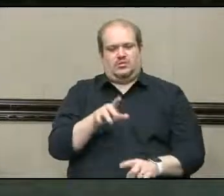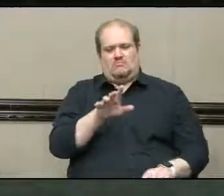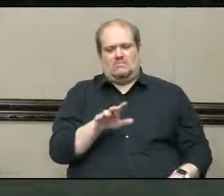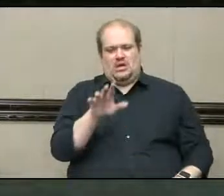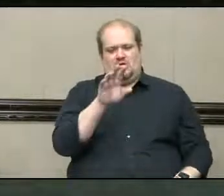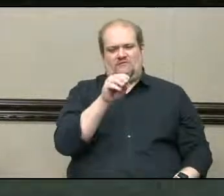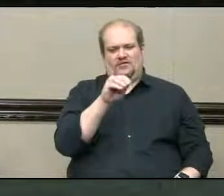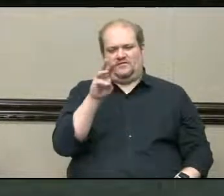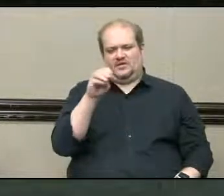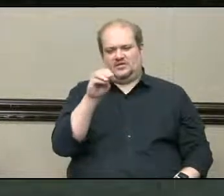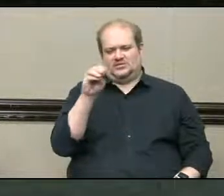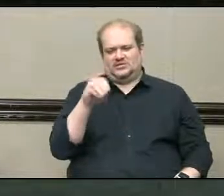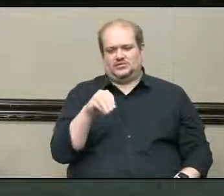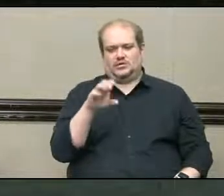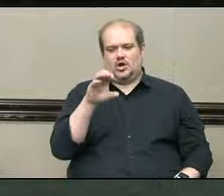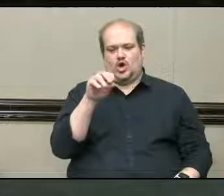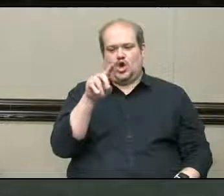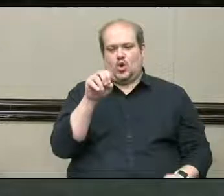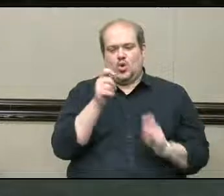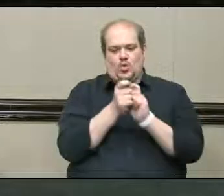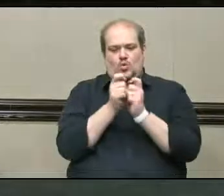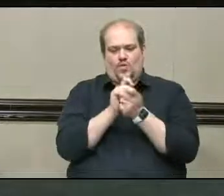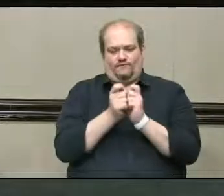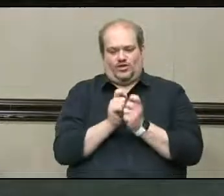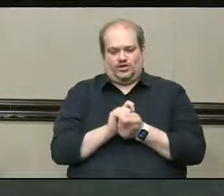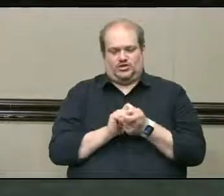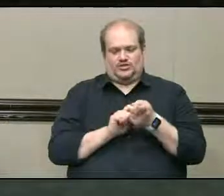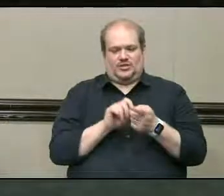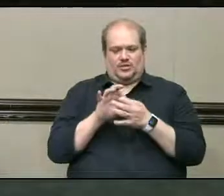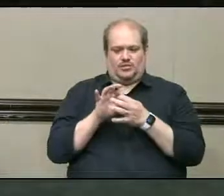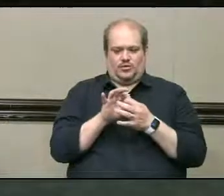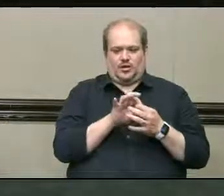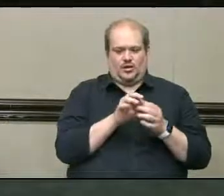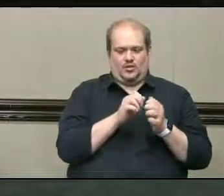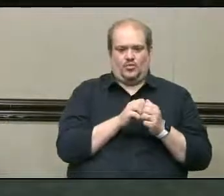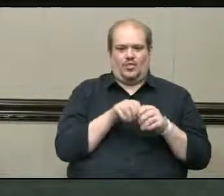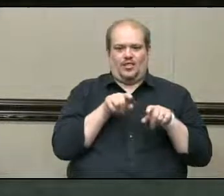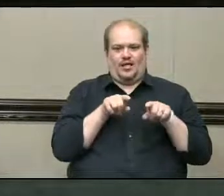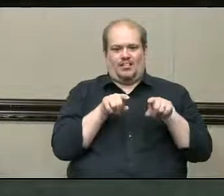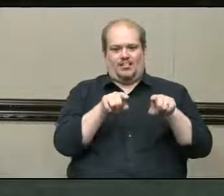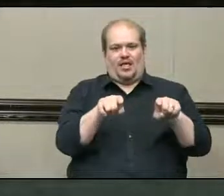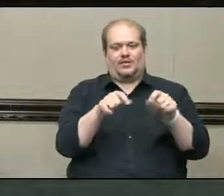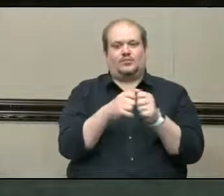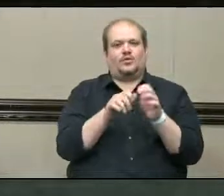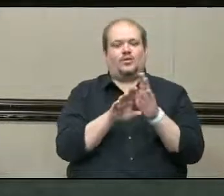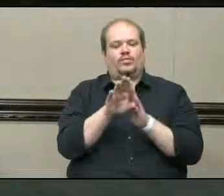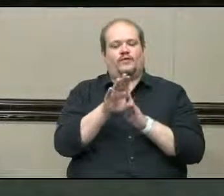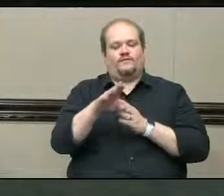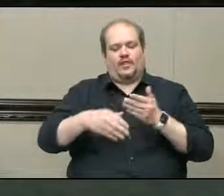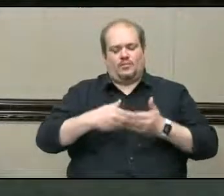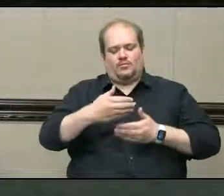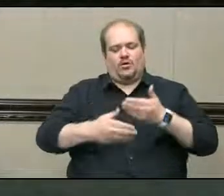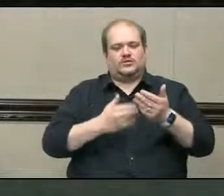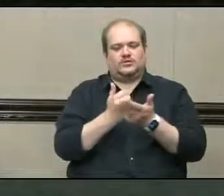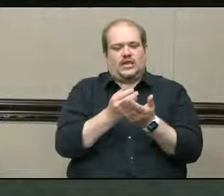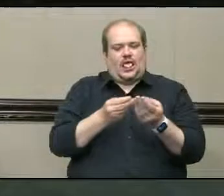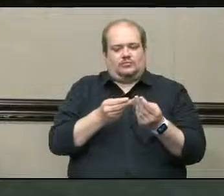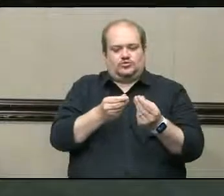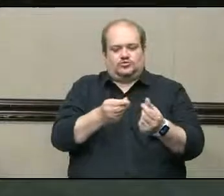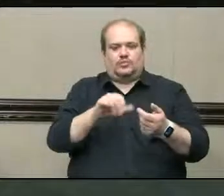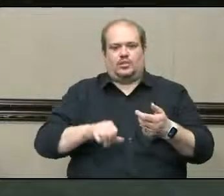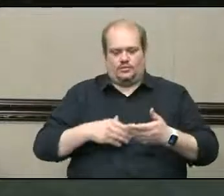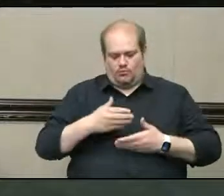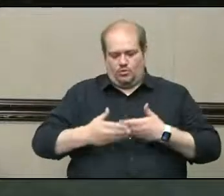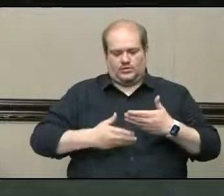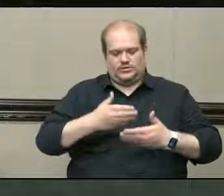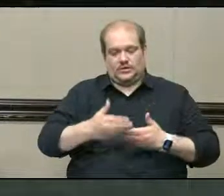to 60% of these code revisions that really pertains to alignment of our development process to help streamline that